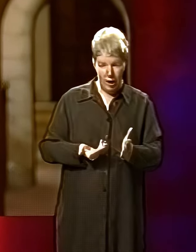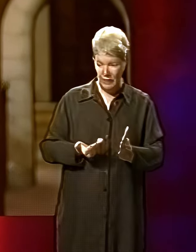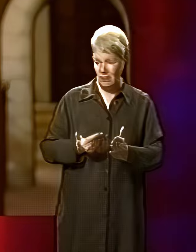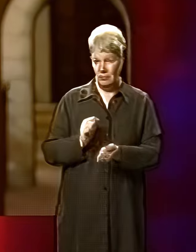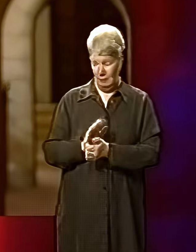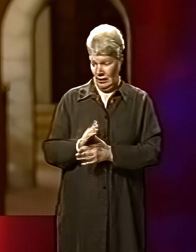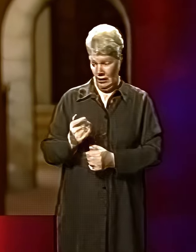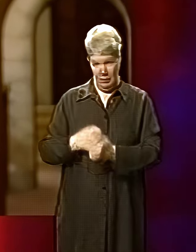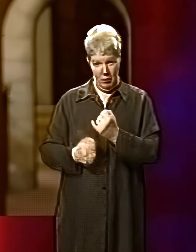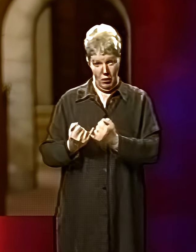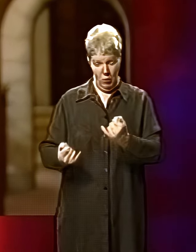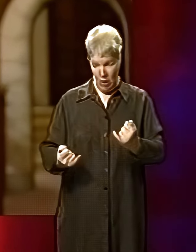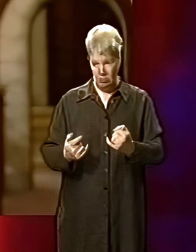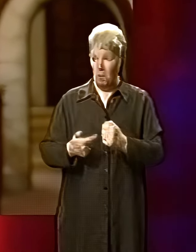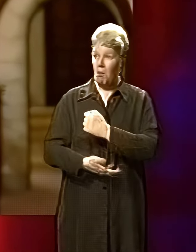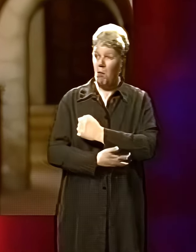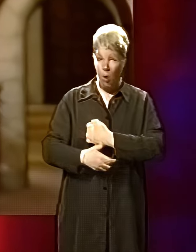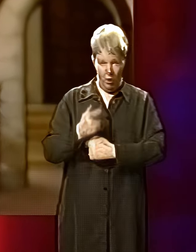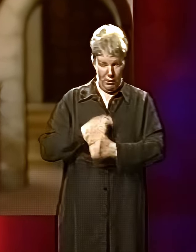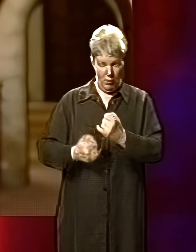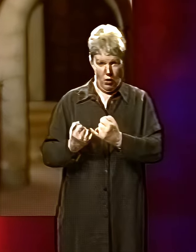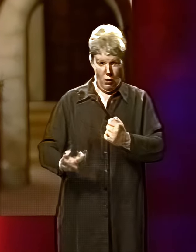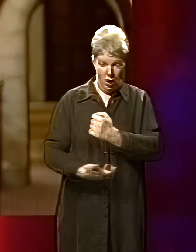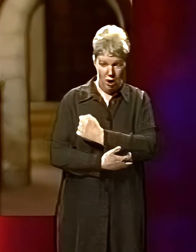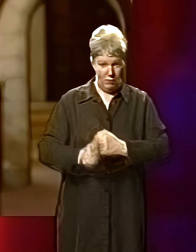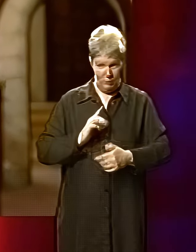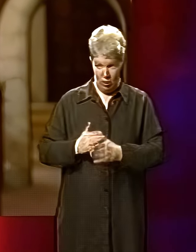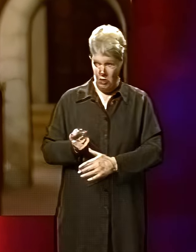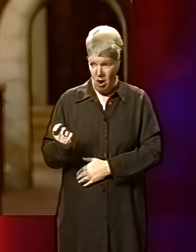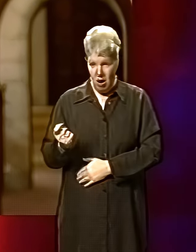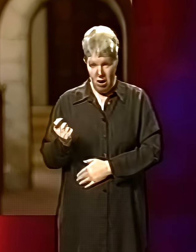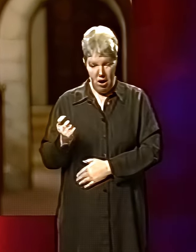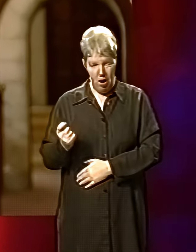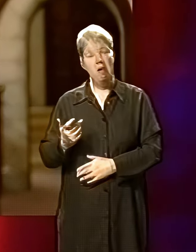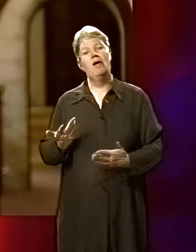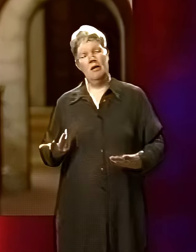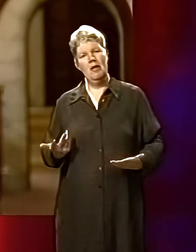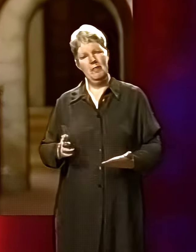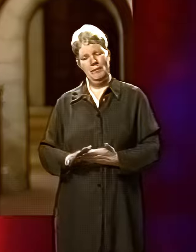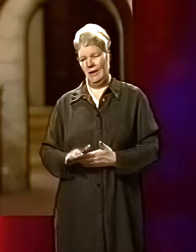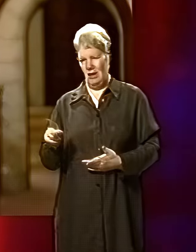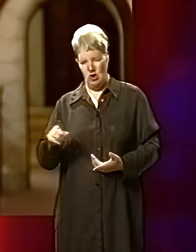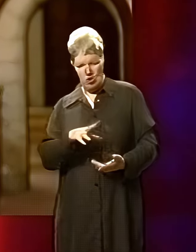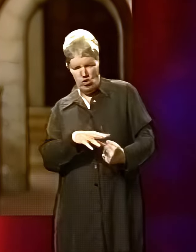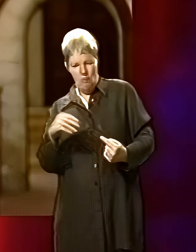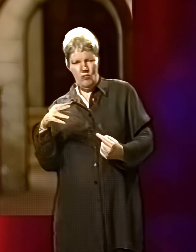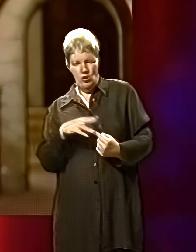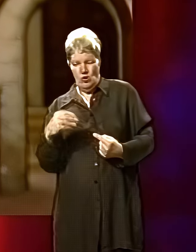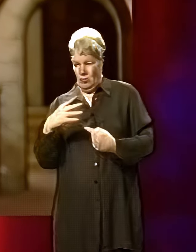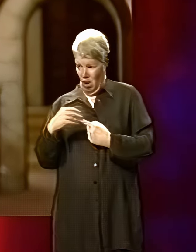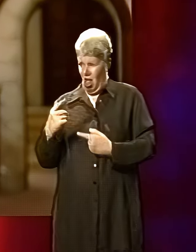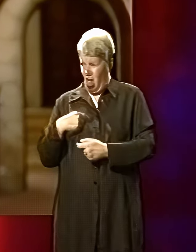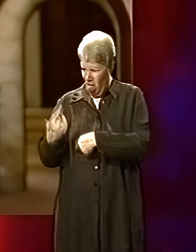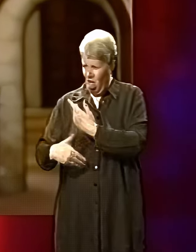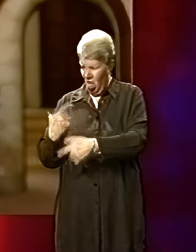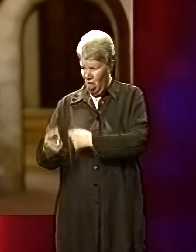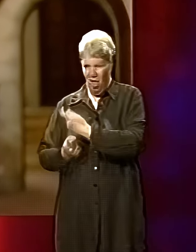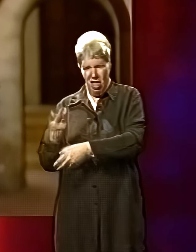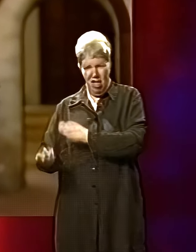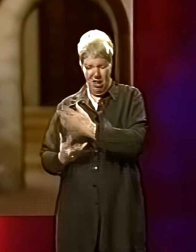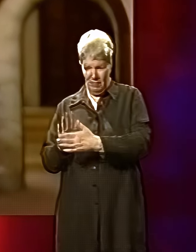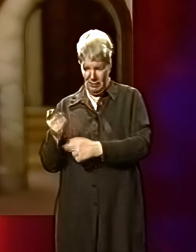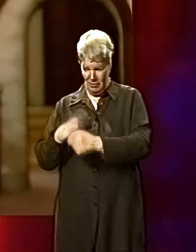debt. In effect, I would argue that they're really leeching off the lifeblood of the poor, forcing them into deep debt for the rest of their lives.